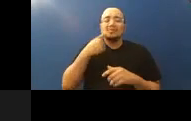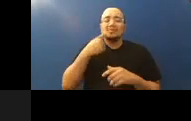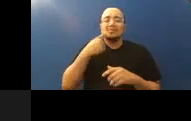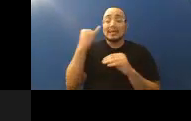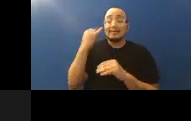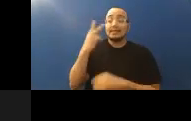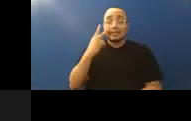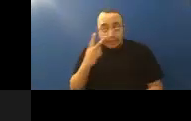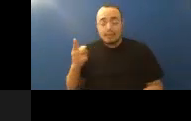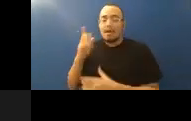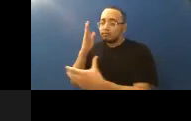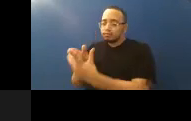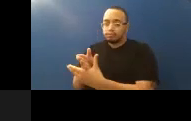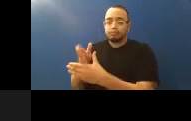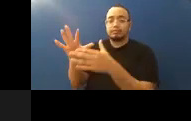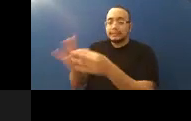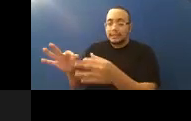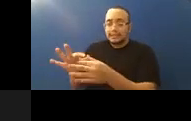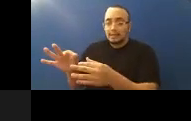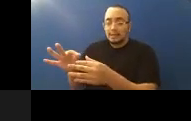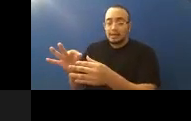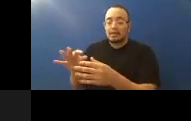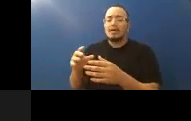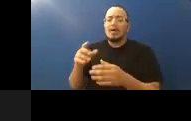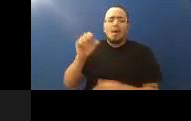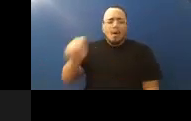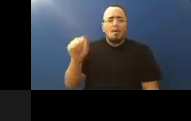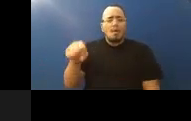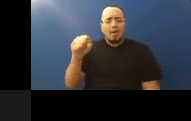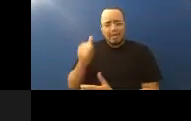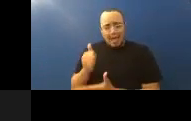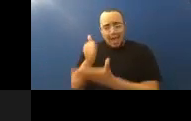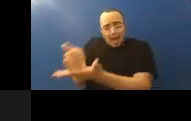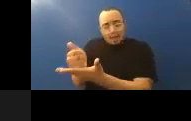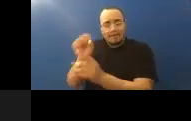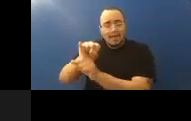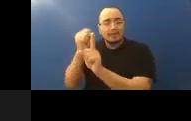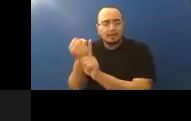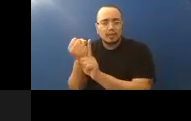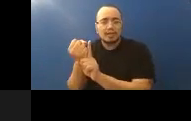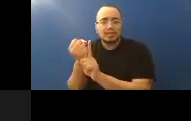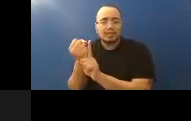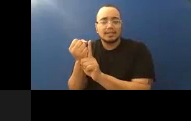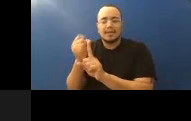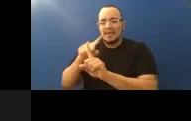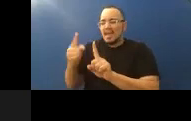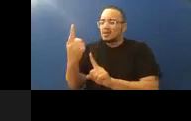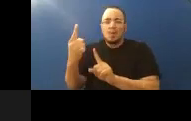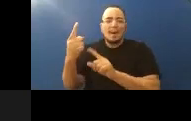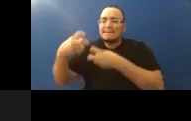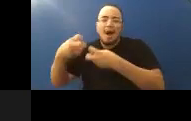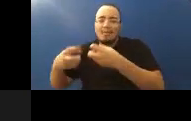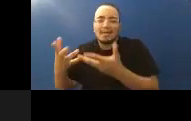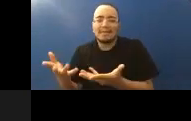helps. But again, right, like that's one incident, that's one thing, right? Like, you know,